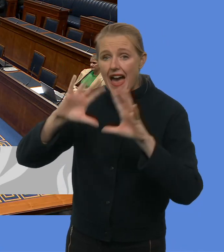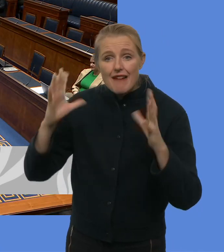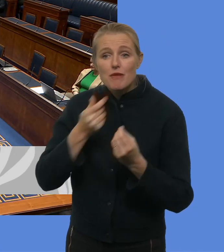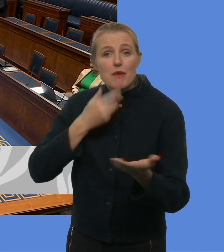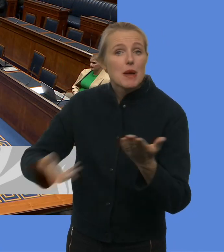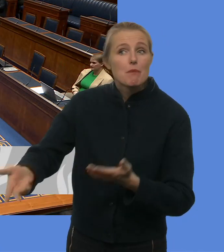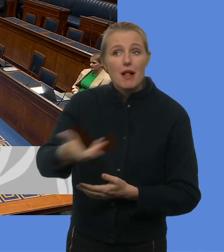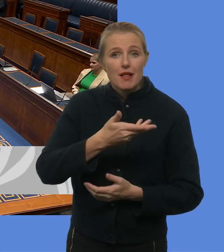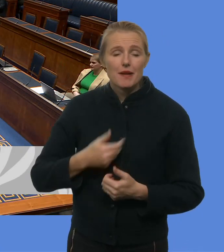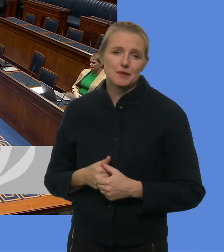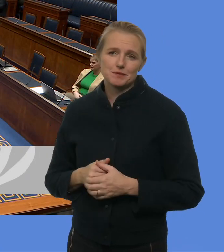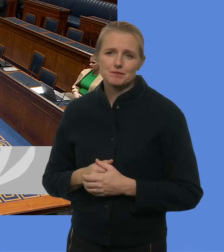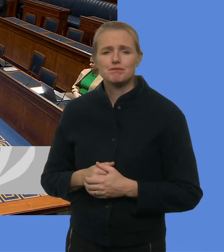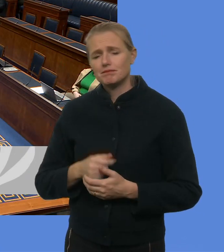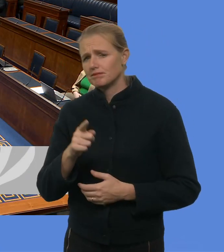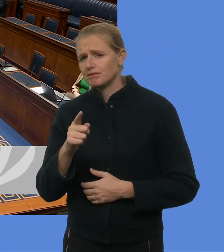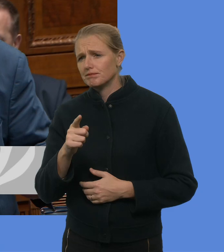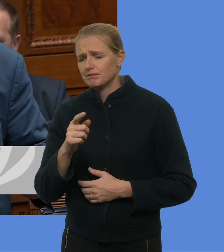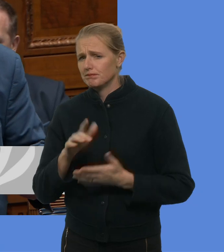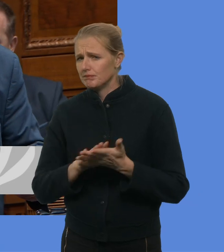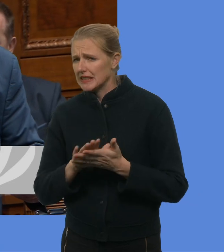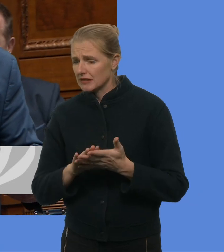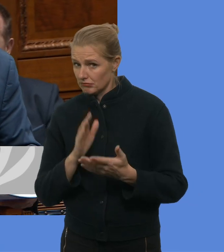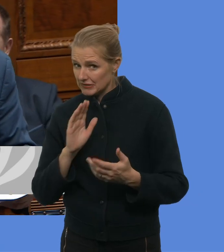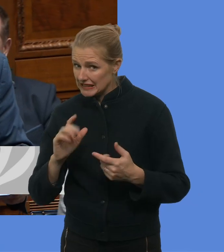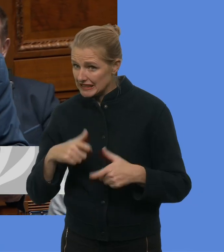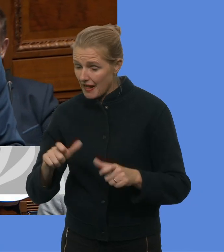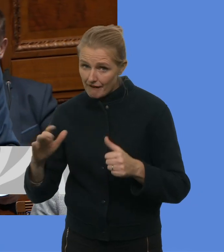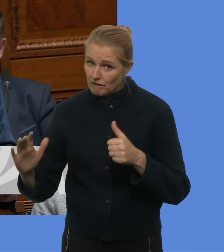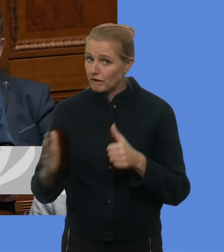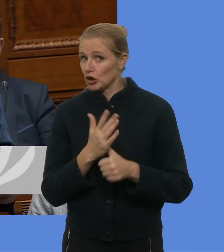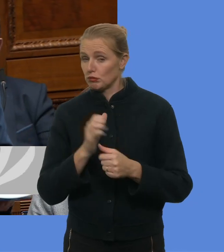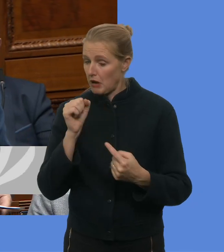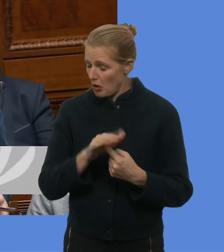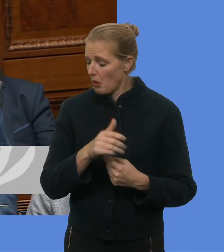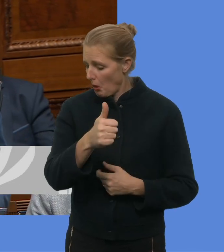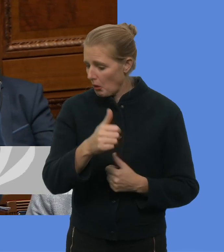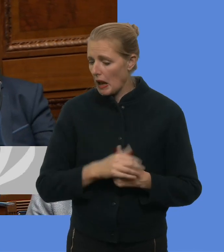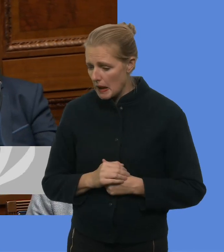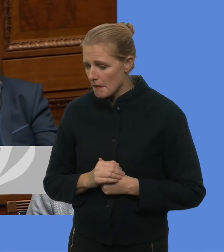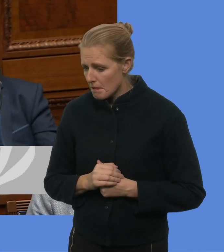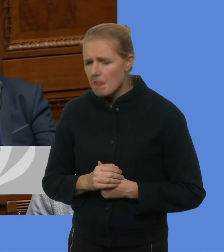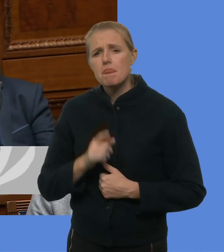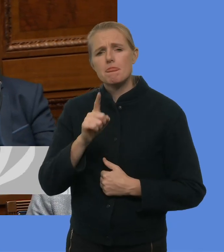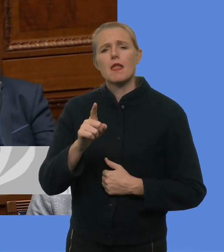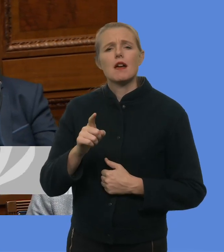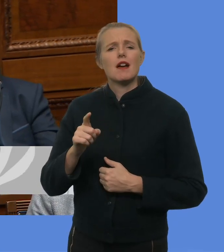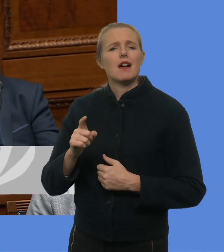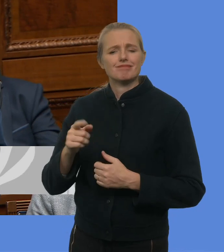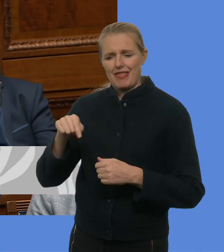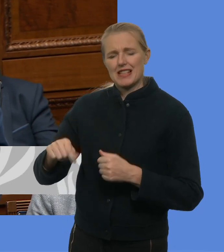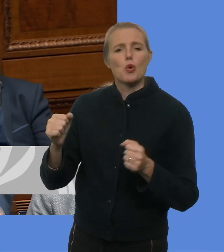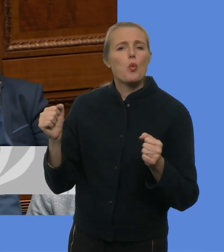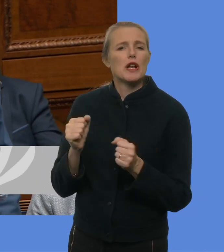from that answer, Minister, that it still is your first priority. I'm sure that the Minister would agree that avoiding industrial action during this